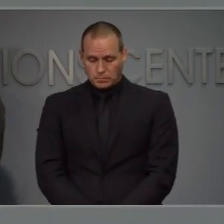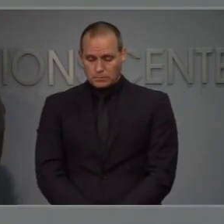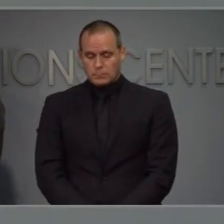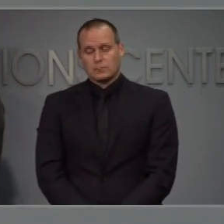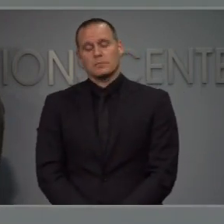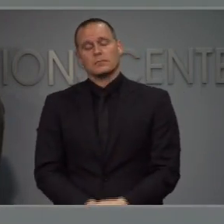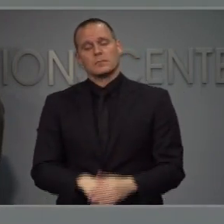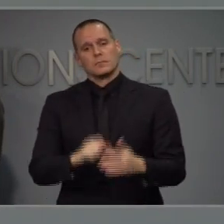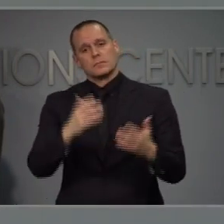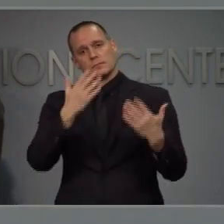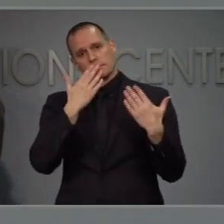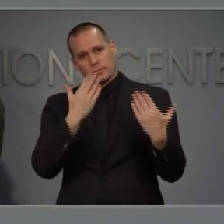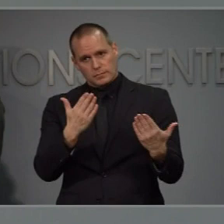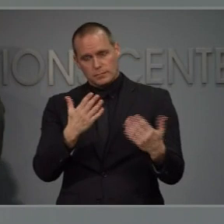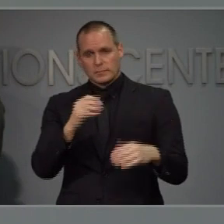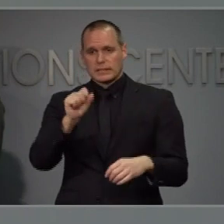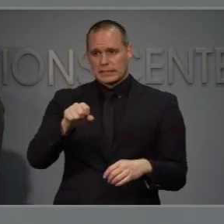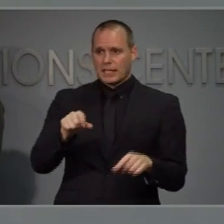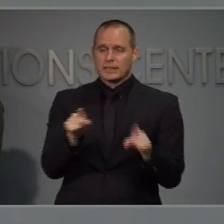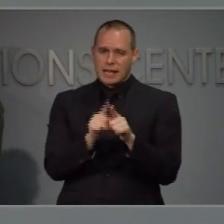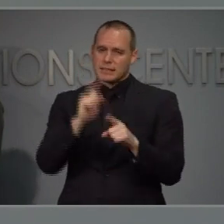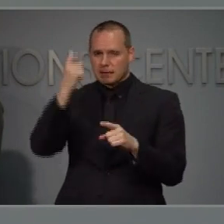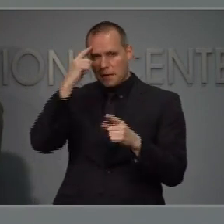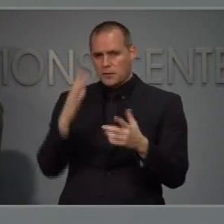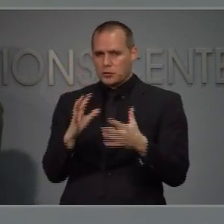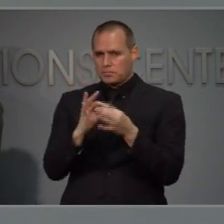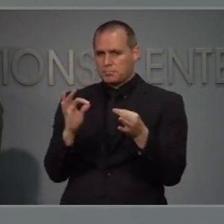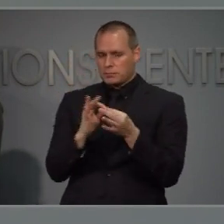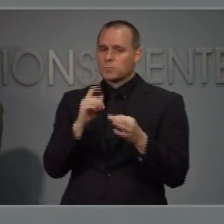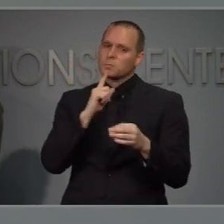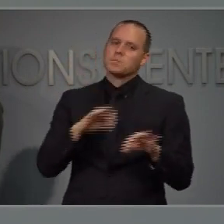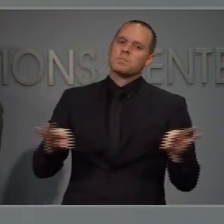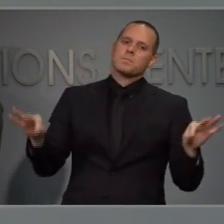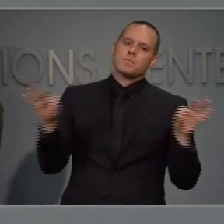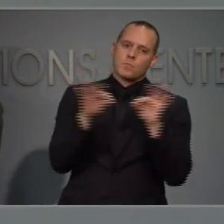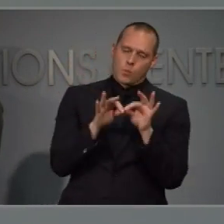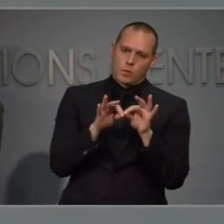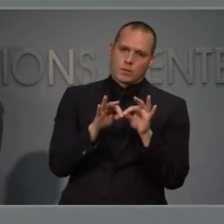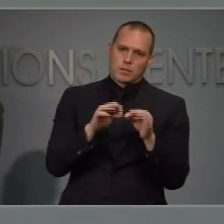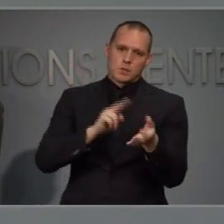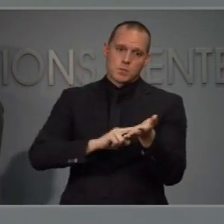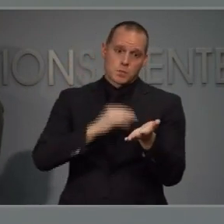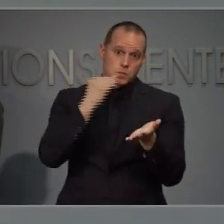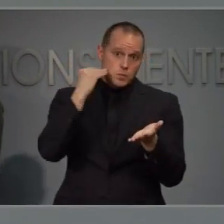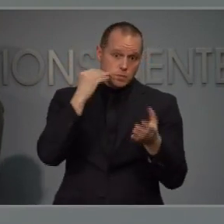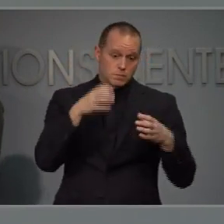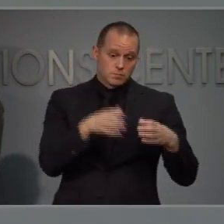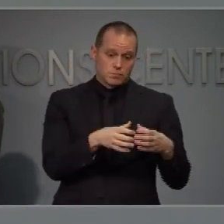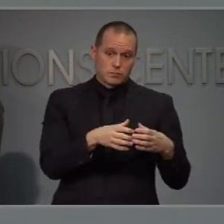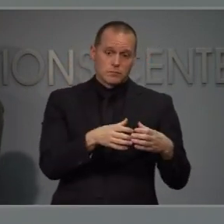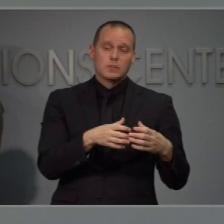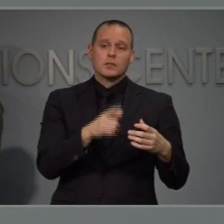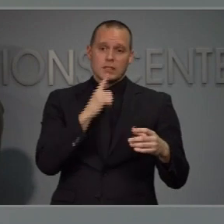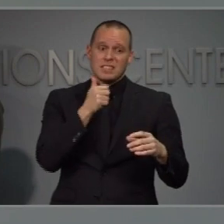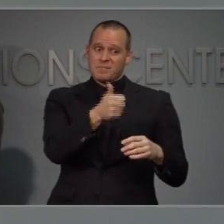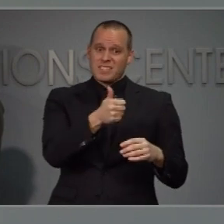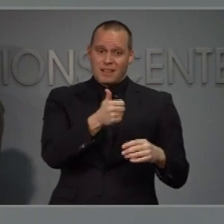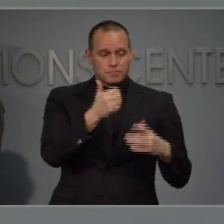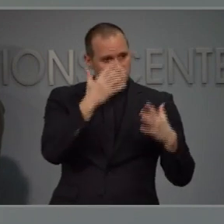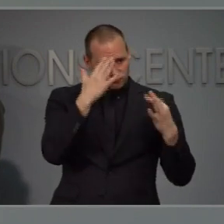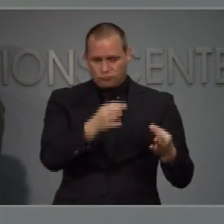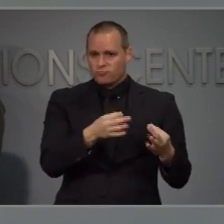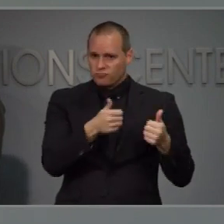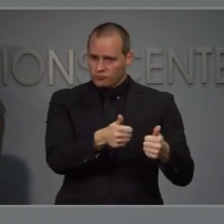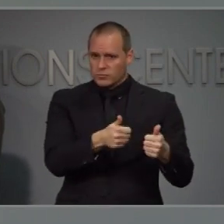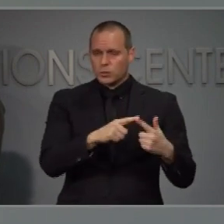Sure, thank you. And yes, as the governor mentioned, it is so important for our nursing homes to do the proactive work to prevent the virus